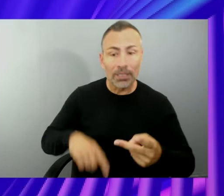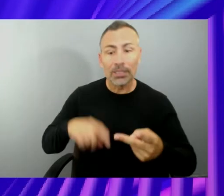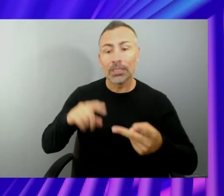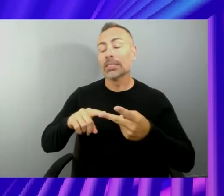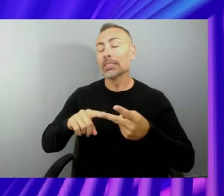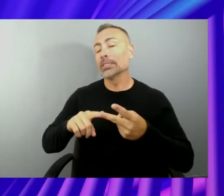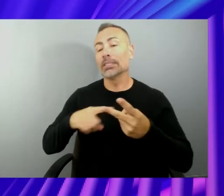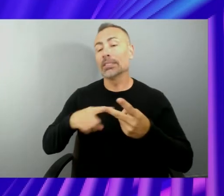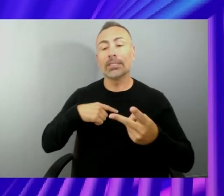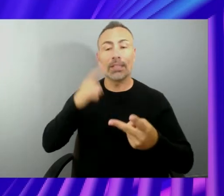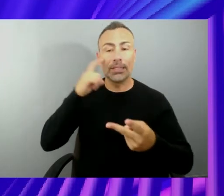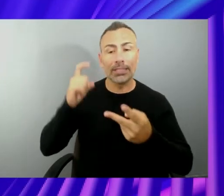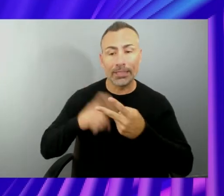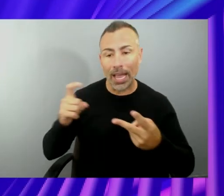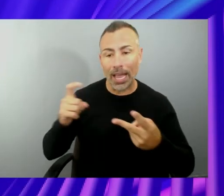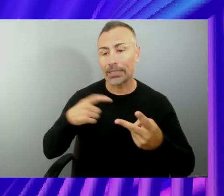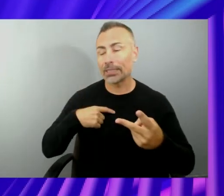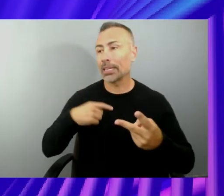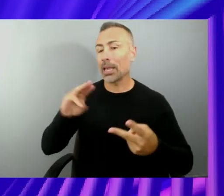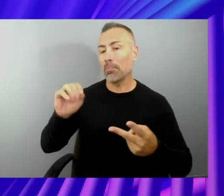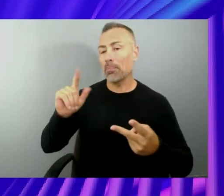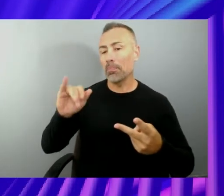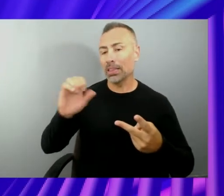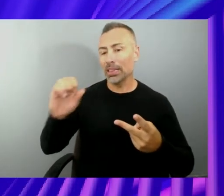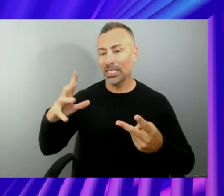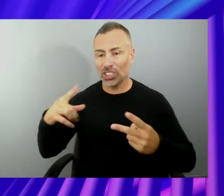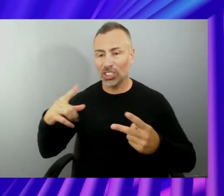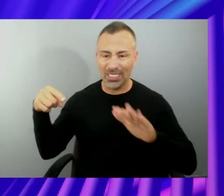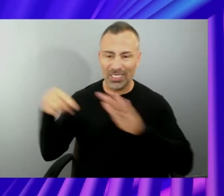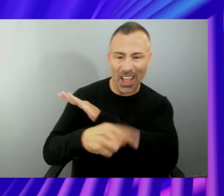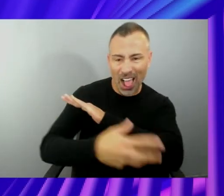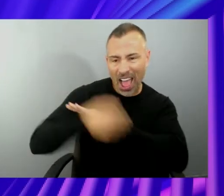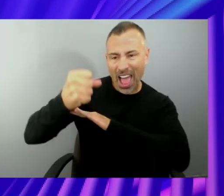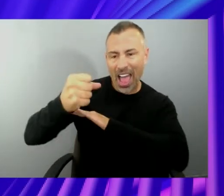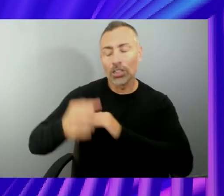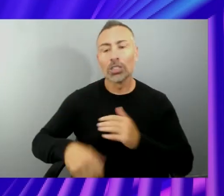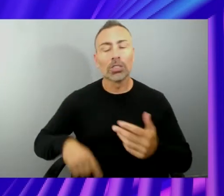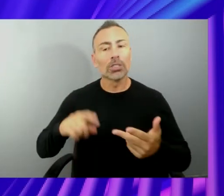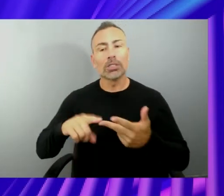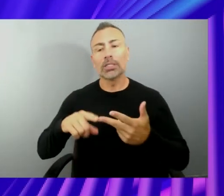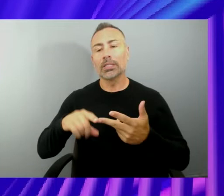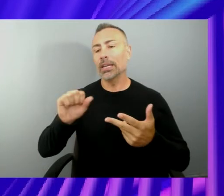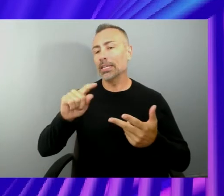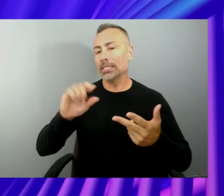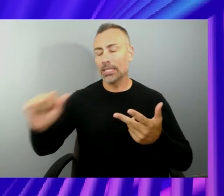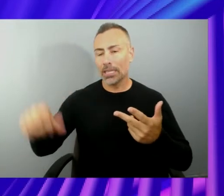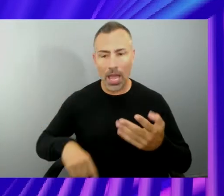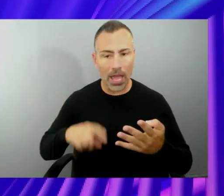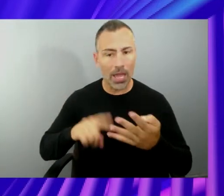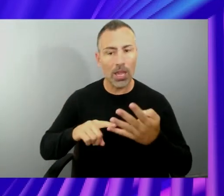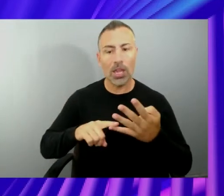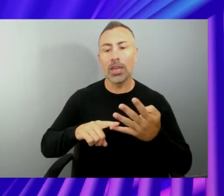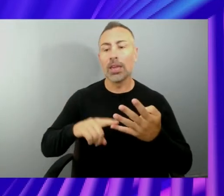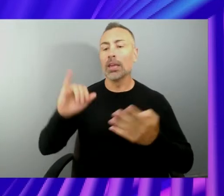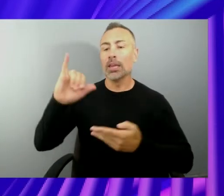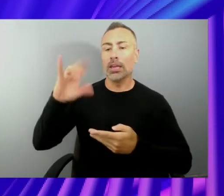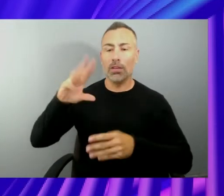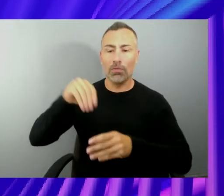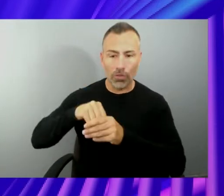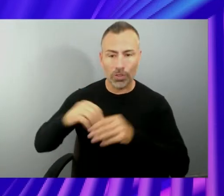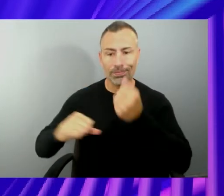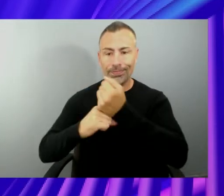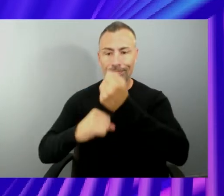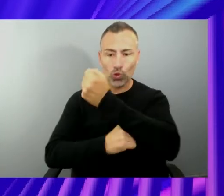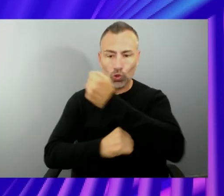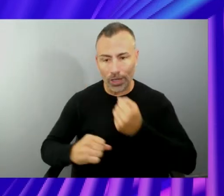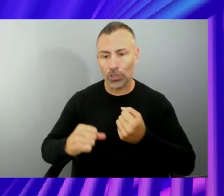malicious actors, to SCA, to infrastructure as code, all of that runs in that one event, and you're not doing